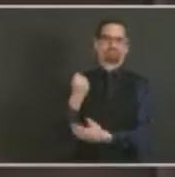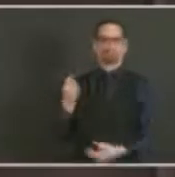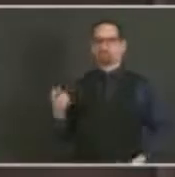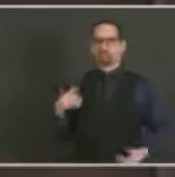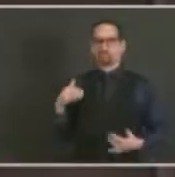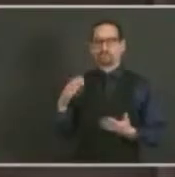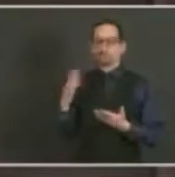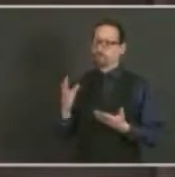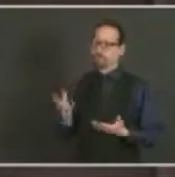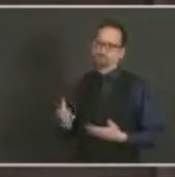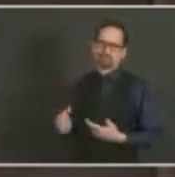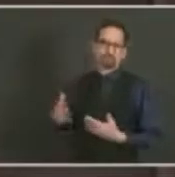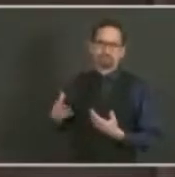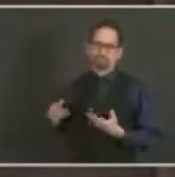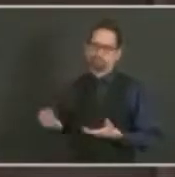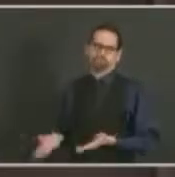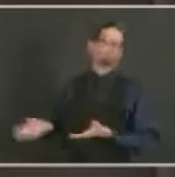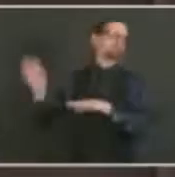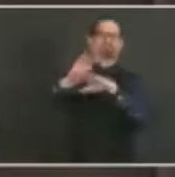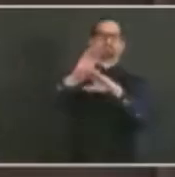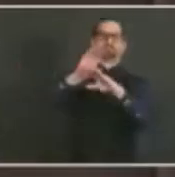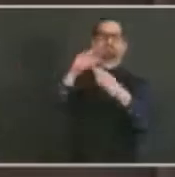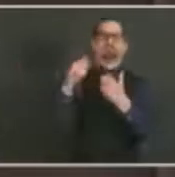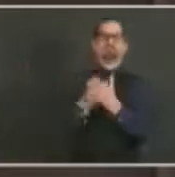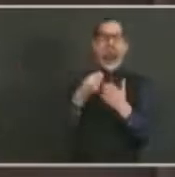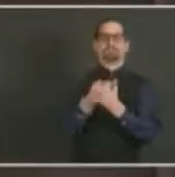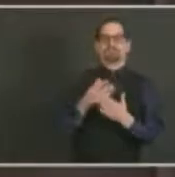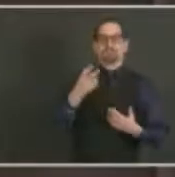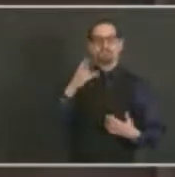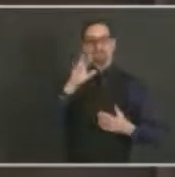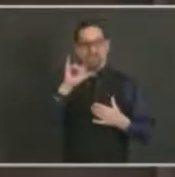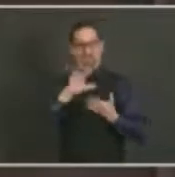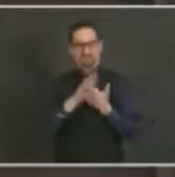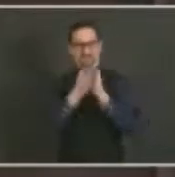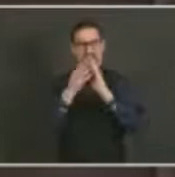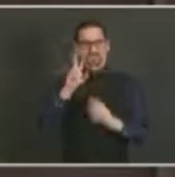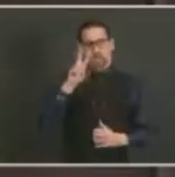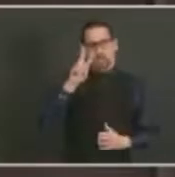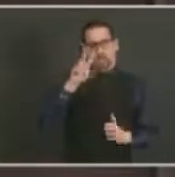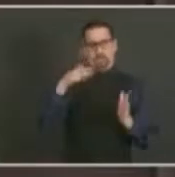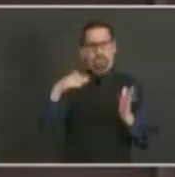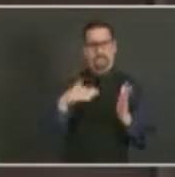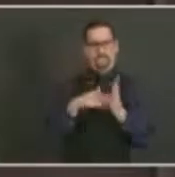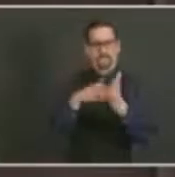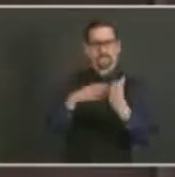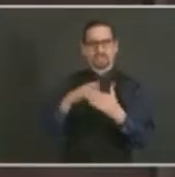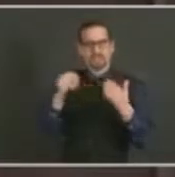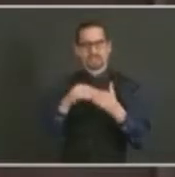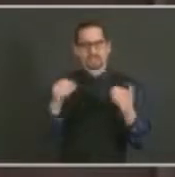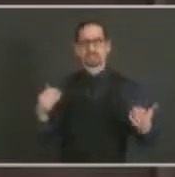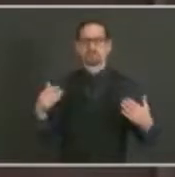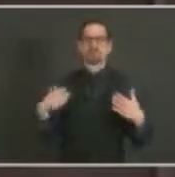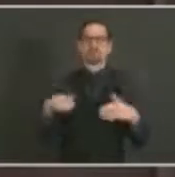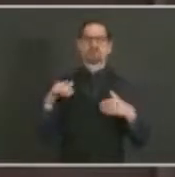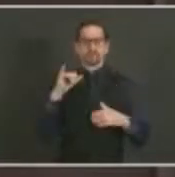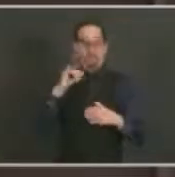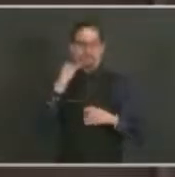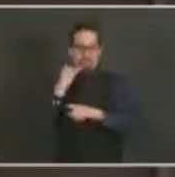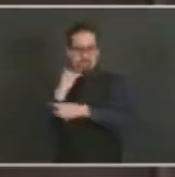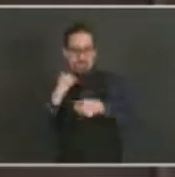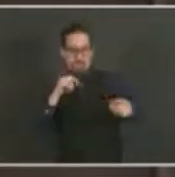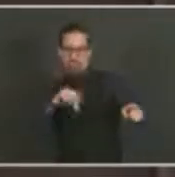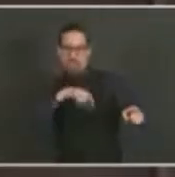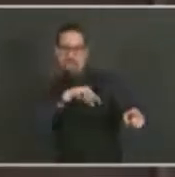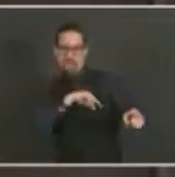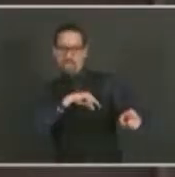we approached in the first round, and we can do that. But every business out there that qualifies, we want you to apply for that PPP loans.